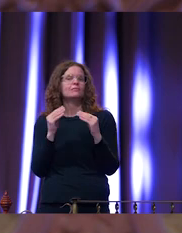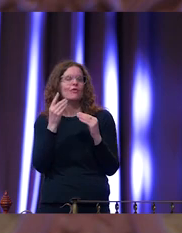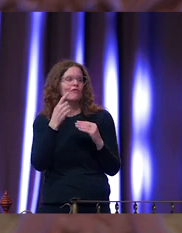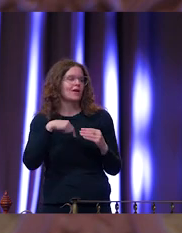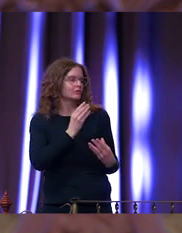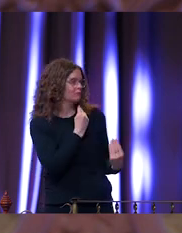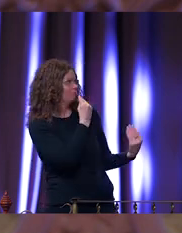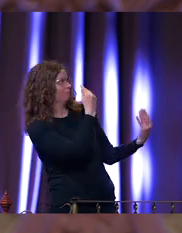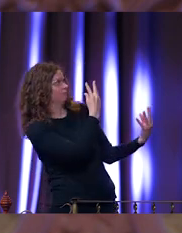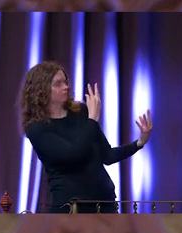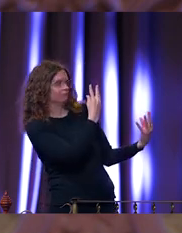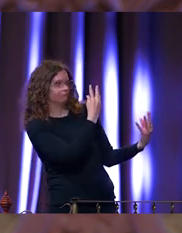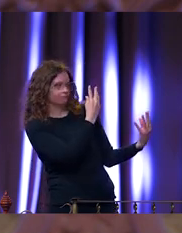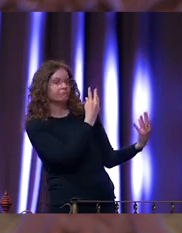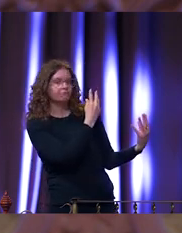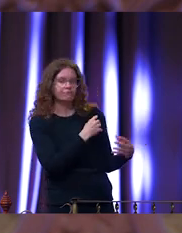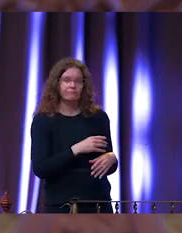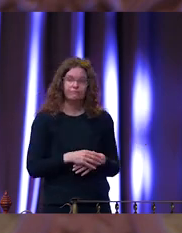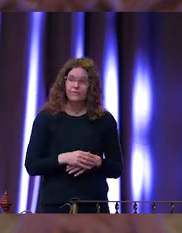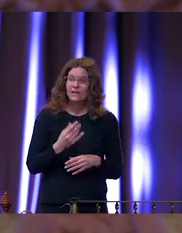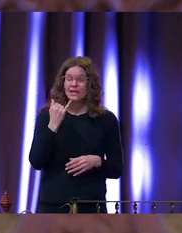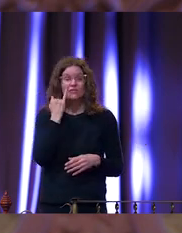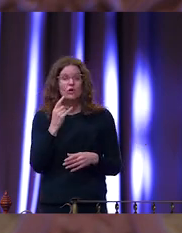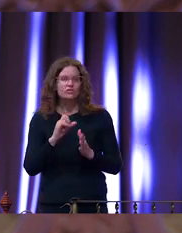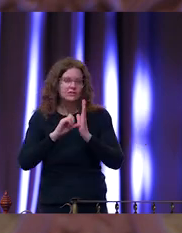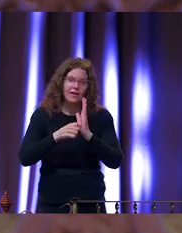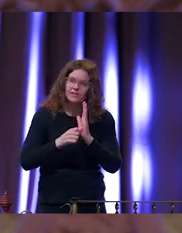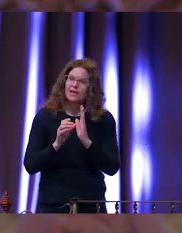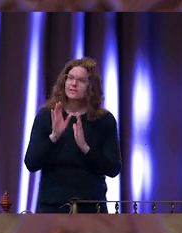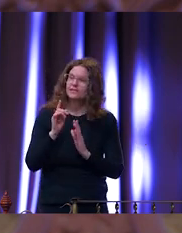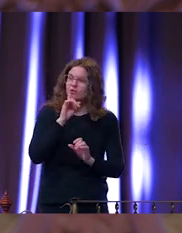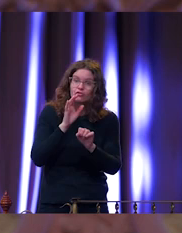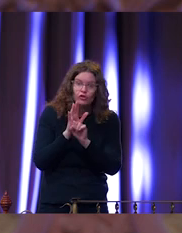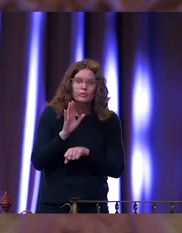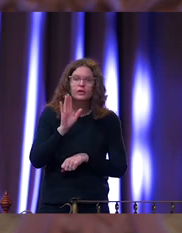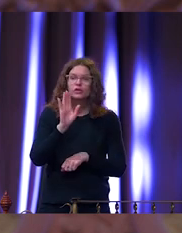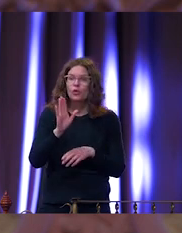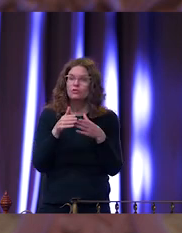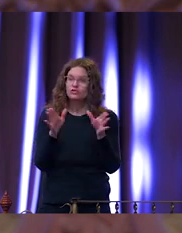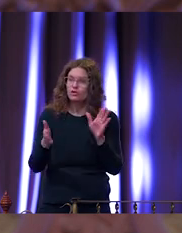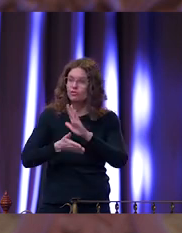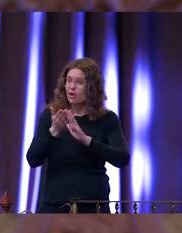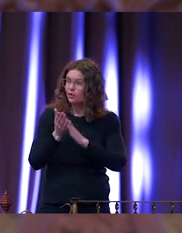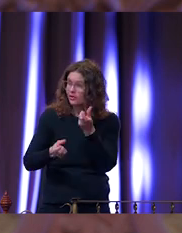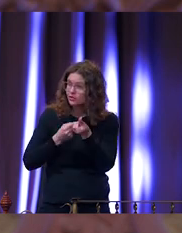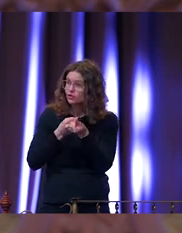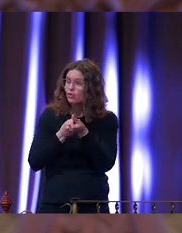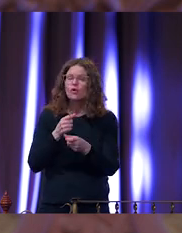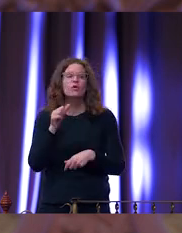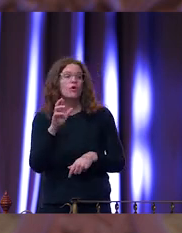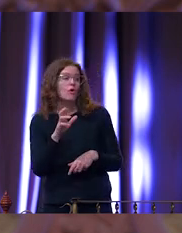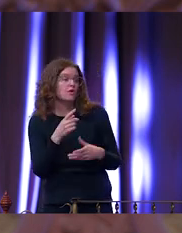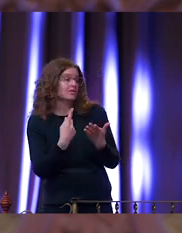folks that we report to, whether it's just reaffirming why we do general operating support, or at times, you know, could be freeing up money to